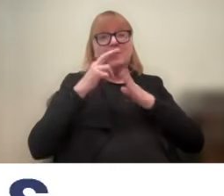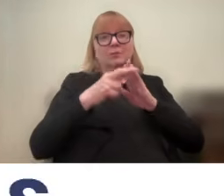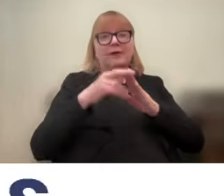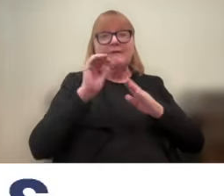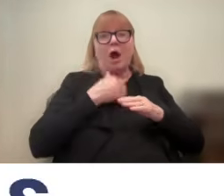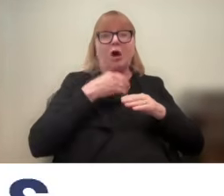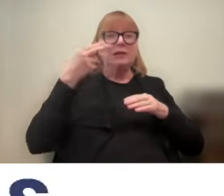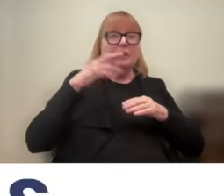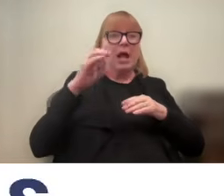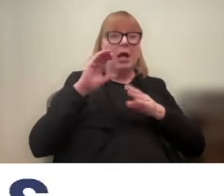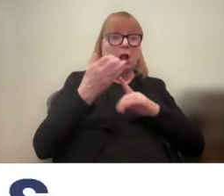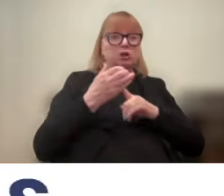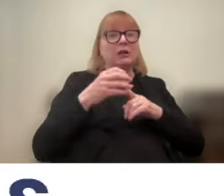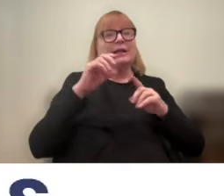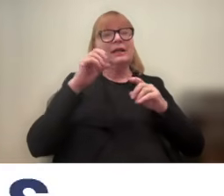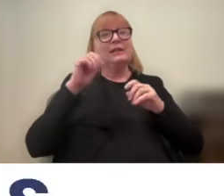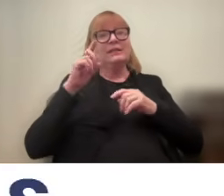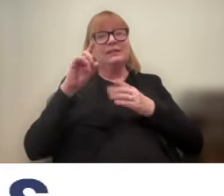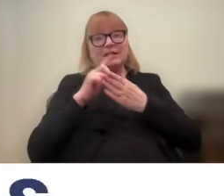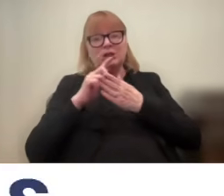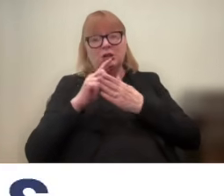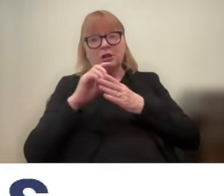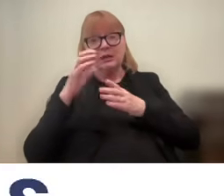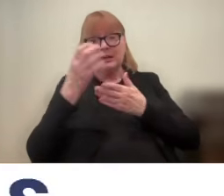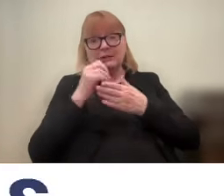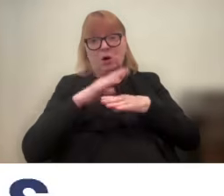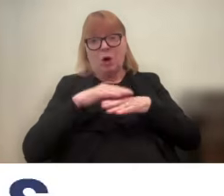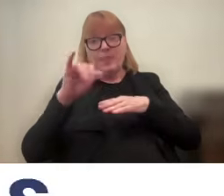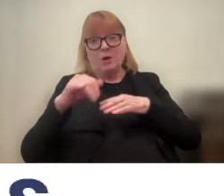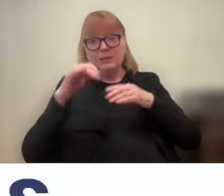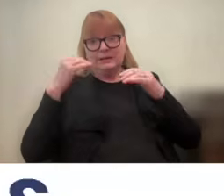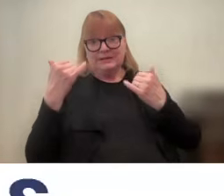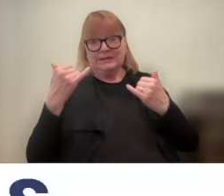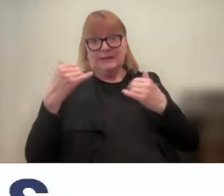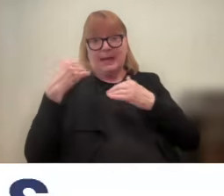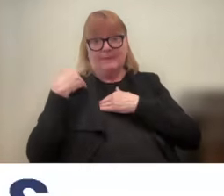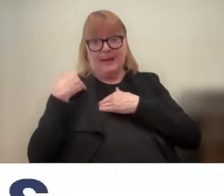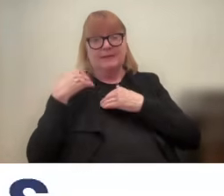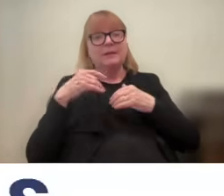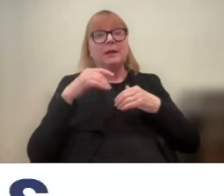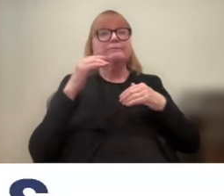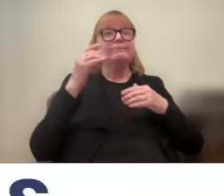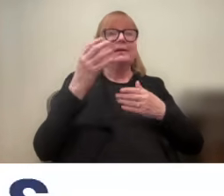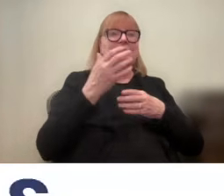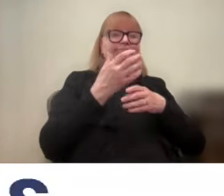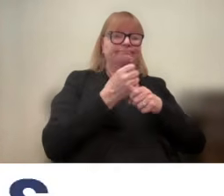and culture. Digital collections often build upon these existing biases, inherit these